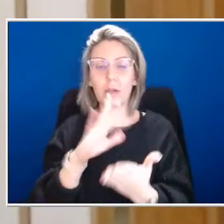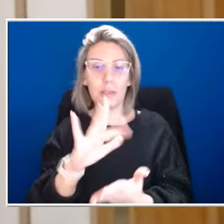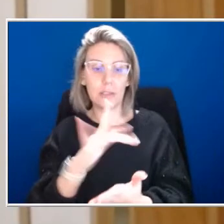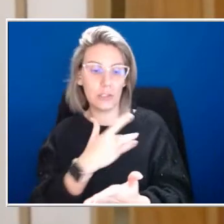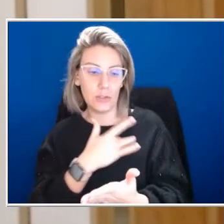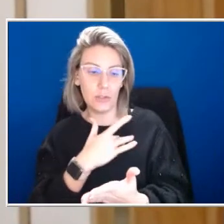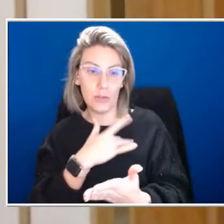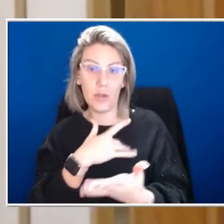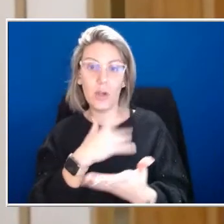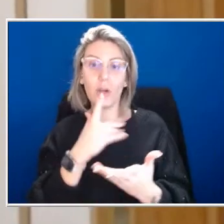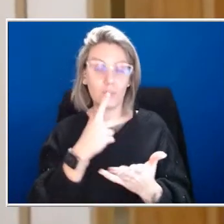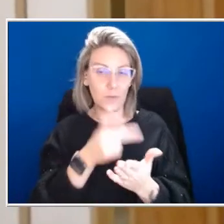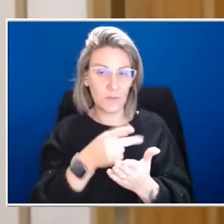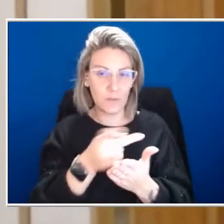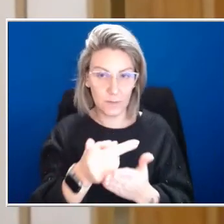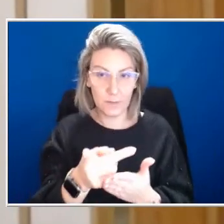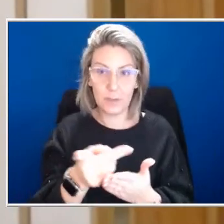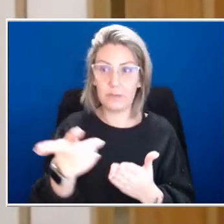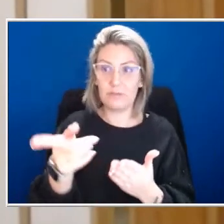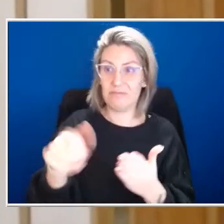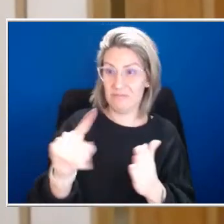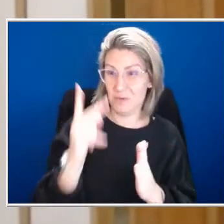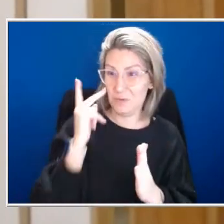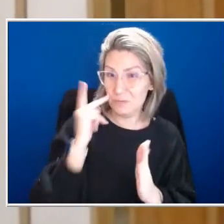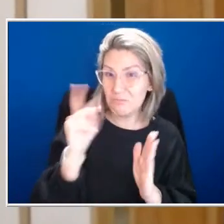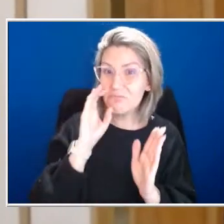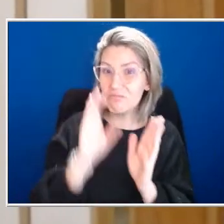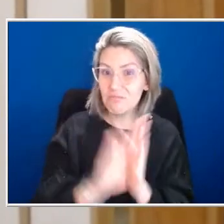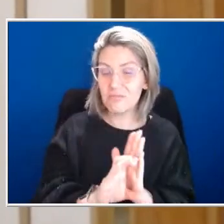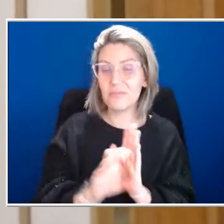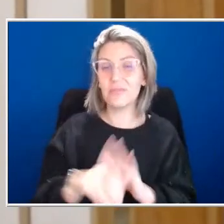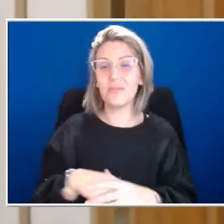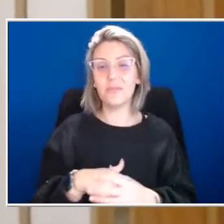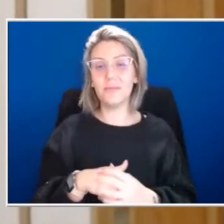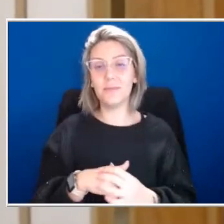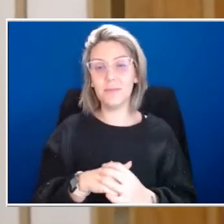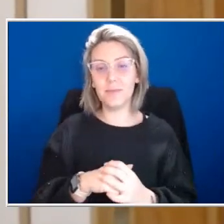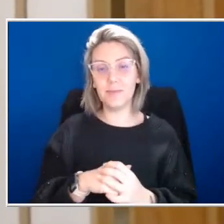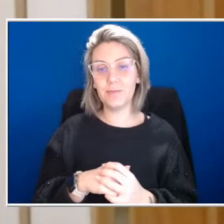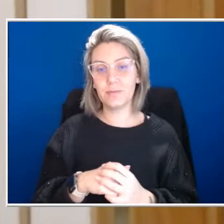stage, as Dr. Vidic showed, and would not